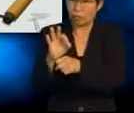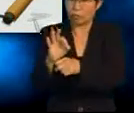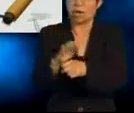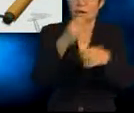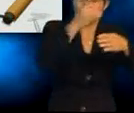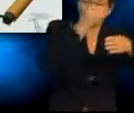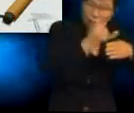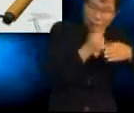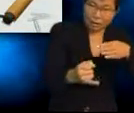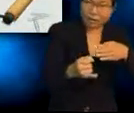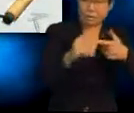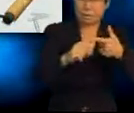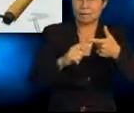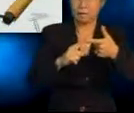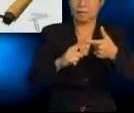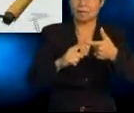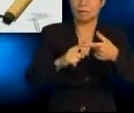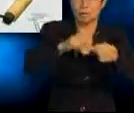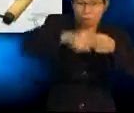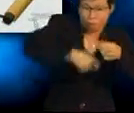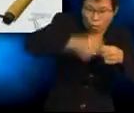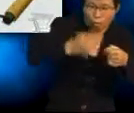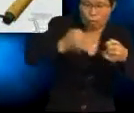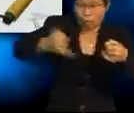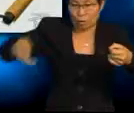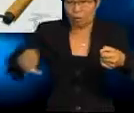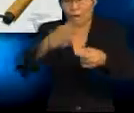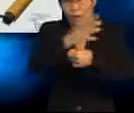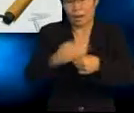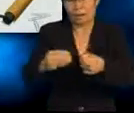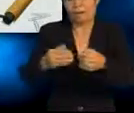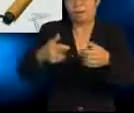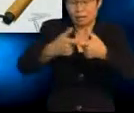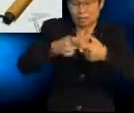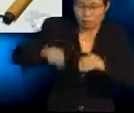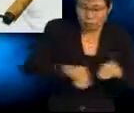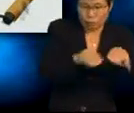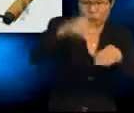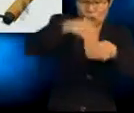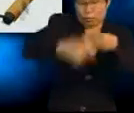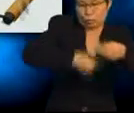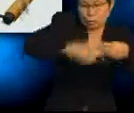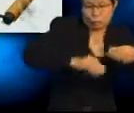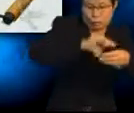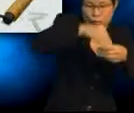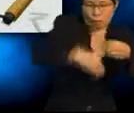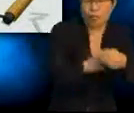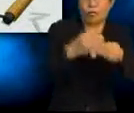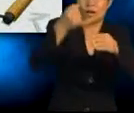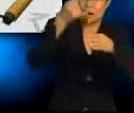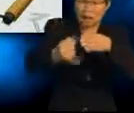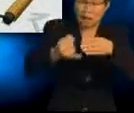of iron wound with a coil of wire. As current flows through the coil, the iron